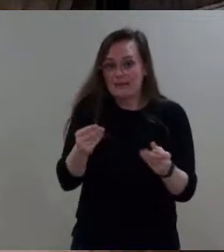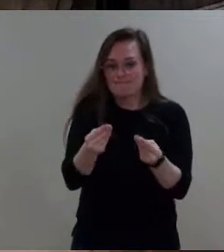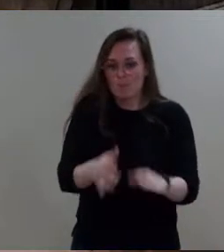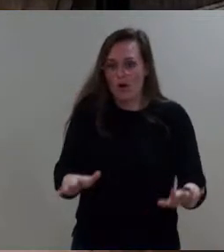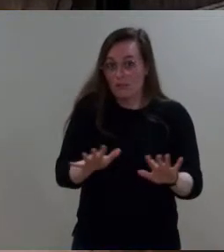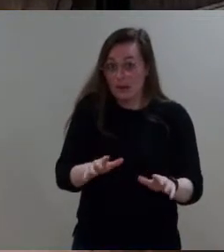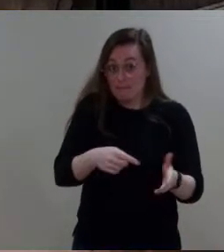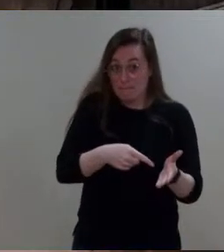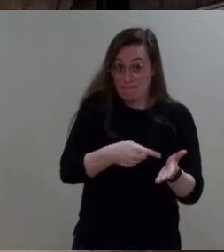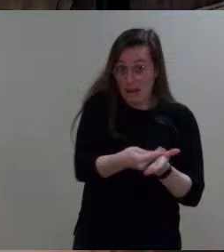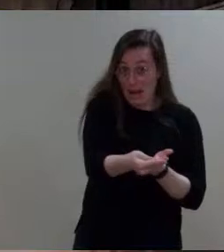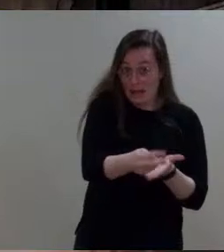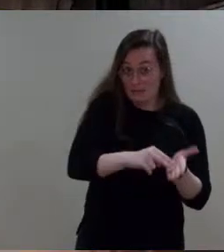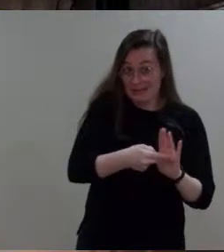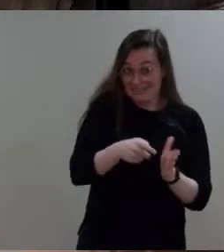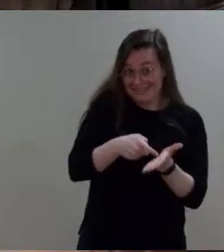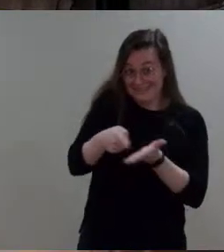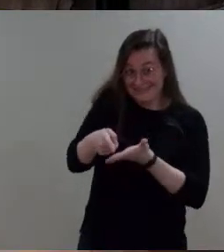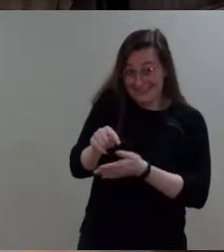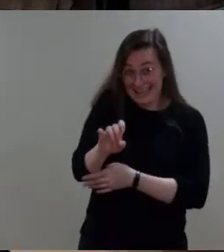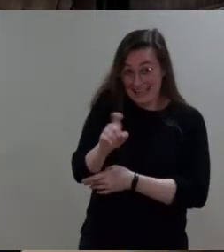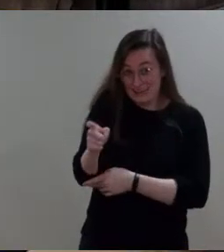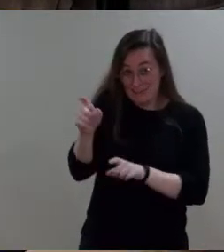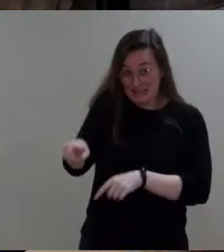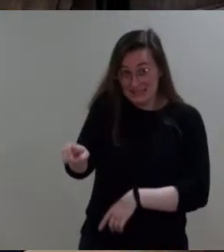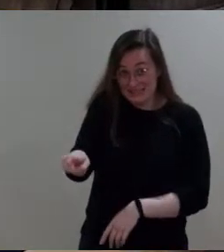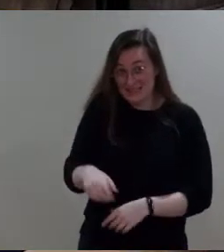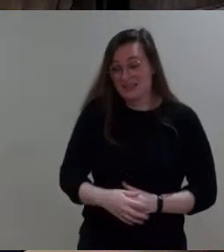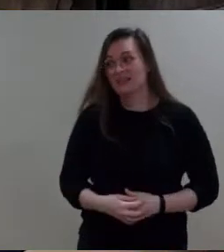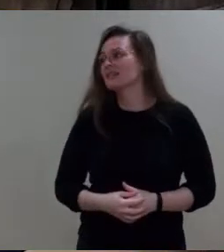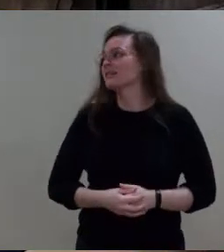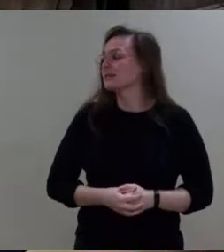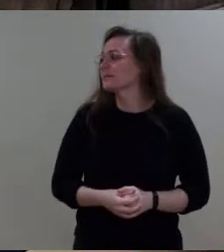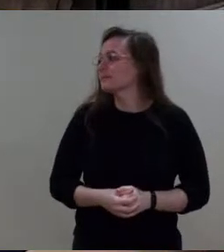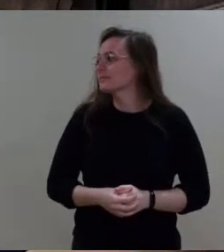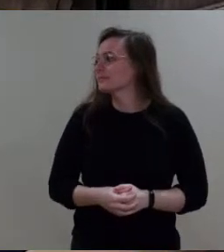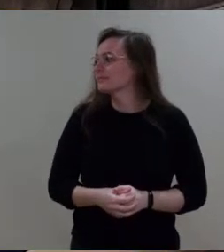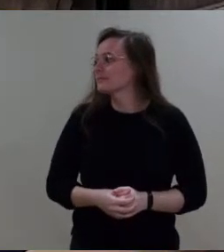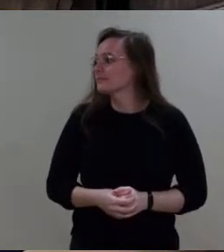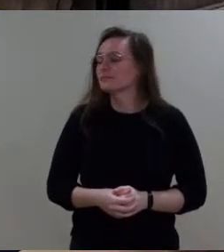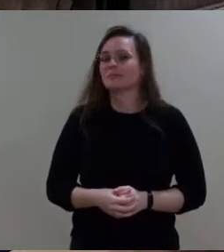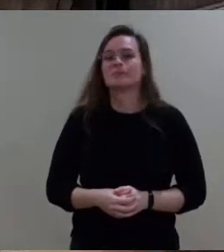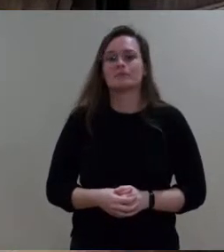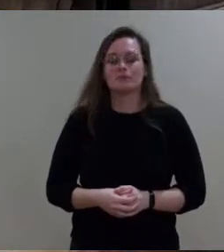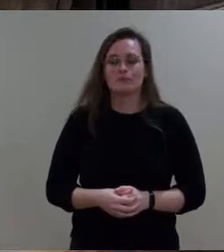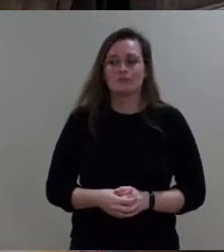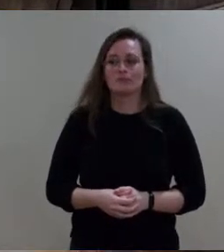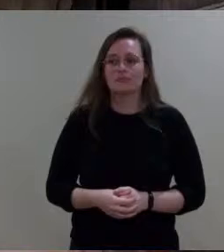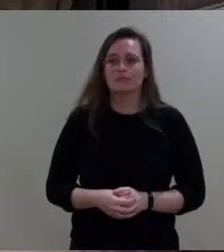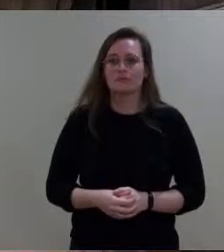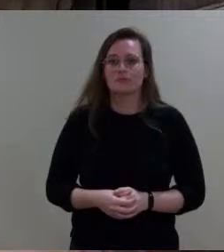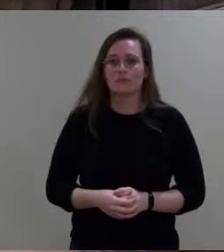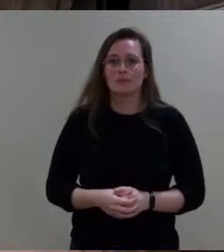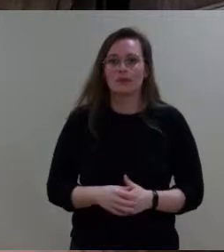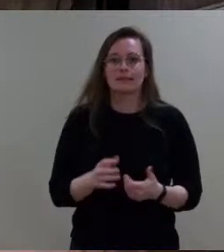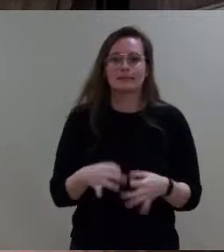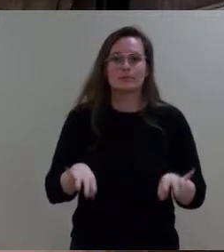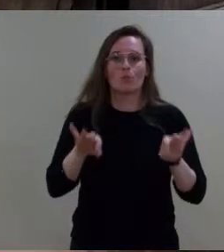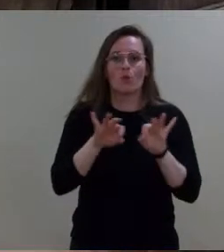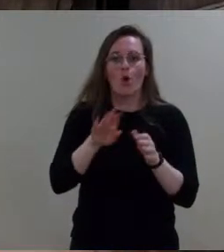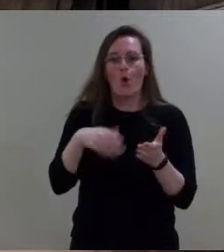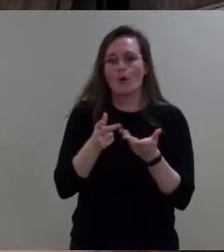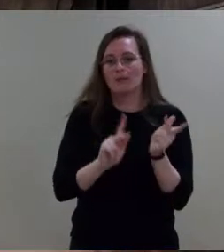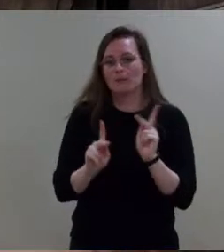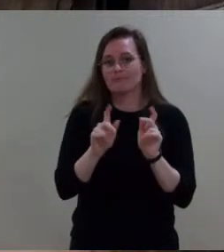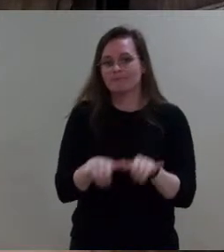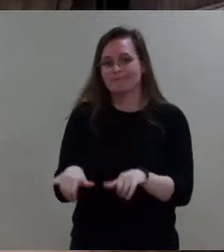Jeff for confirmation, but my first instinct would be you have to treat everybody the same whether they're a resident